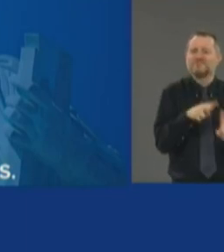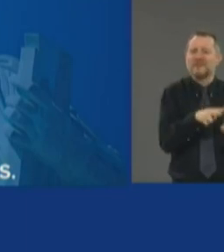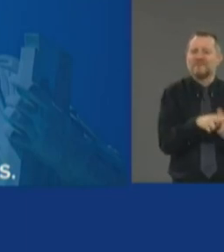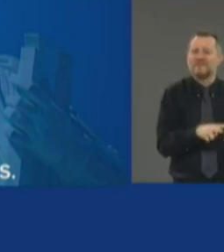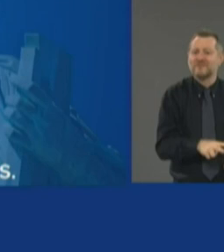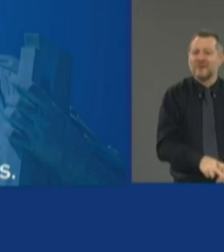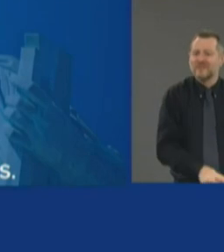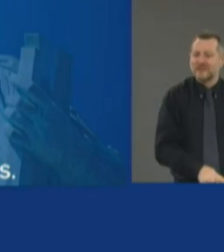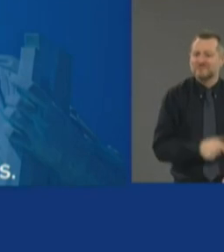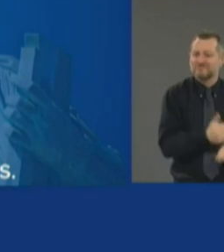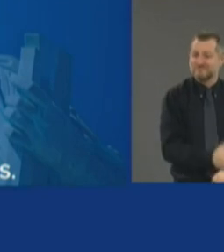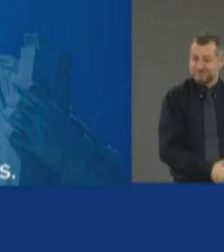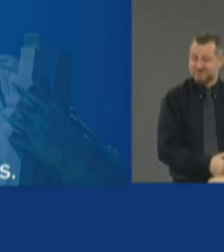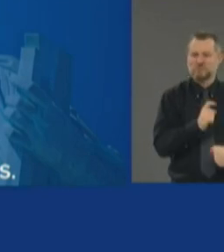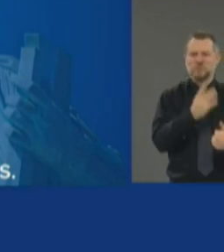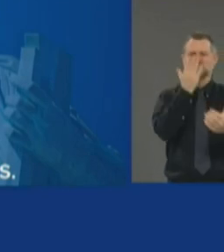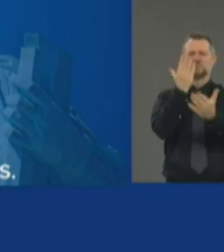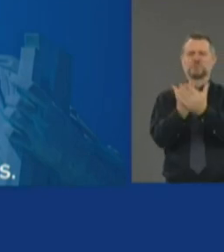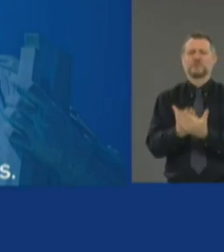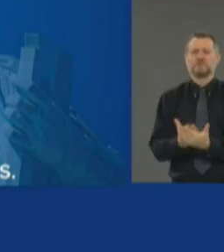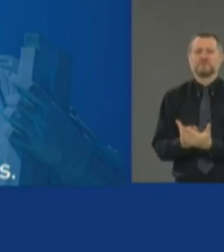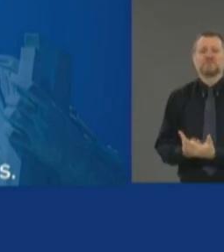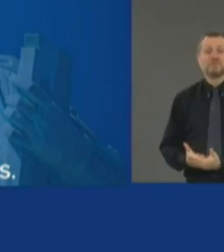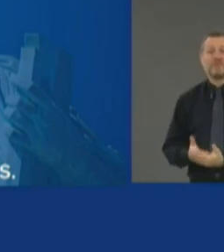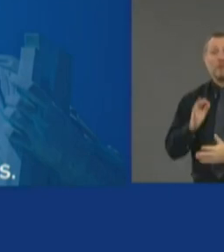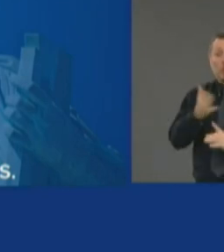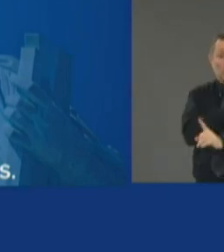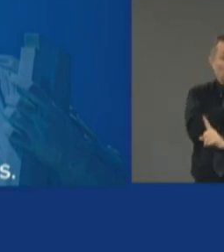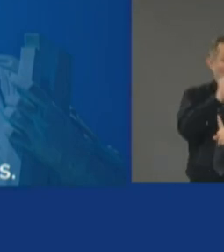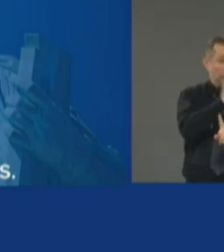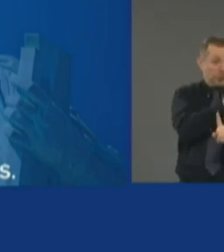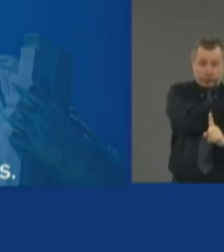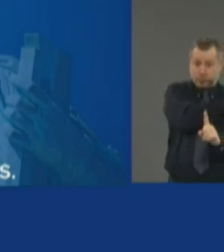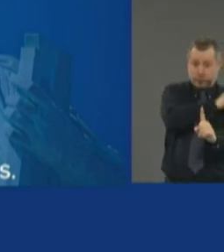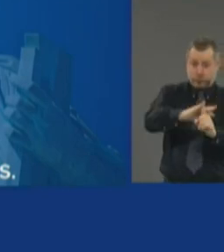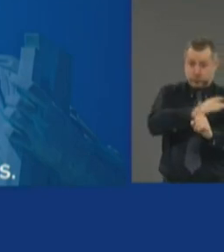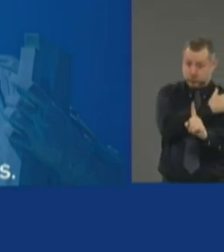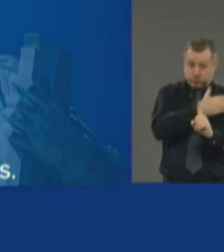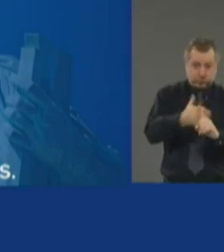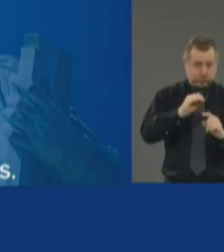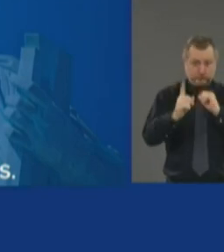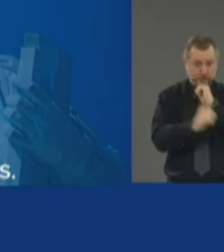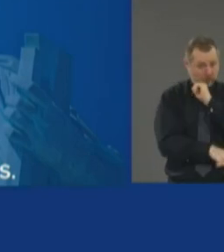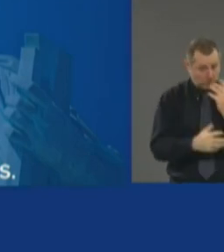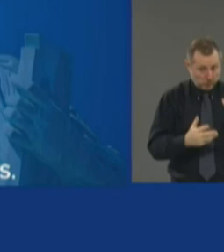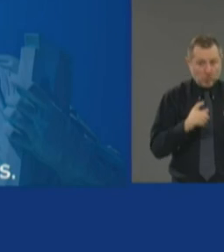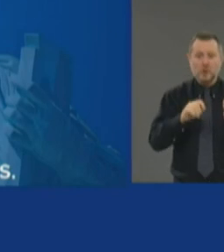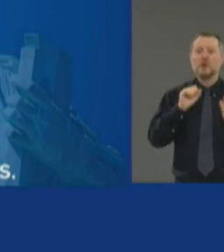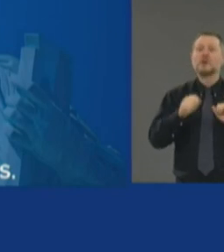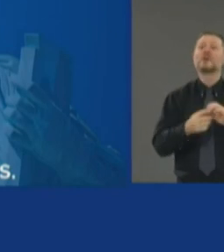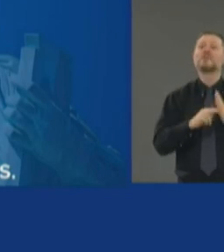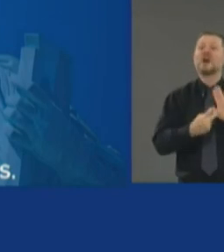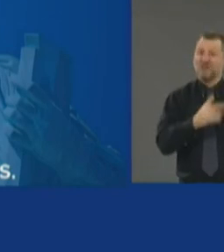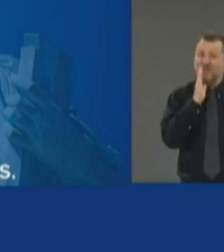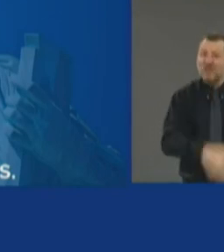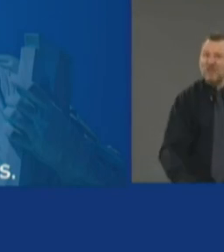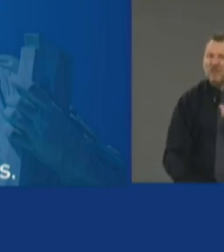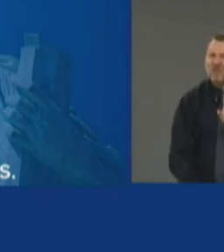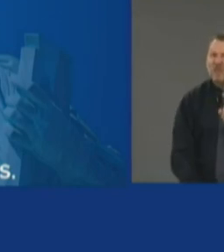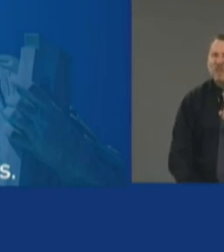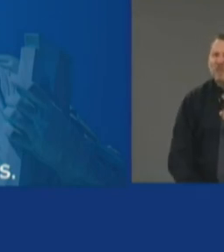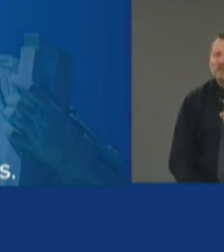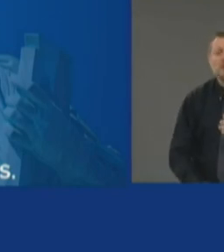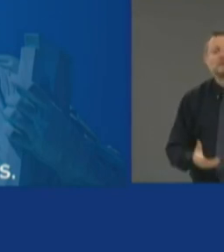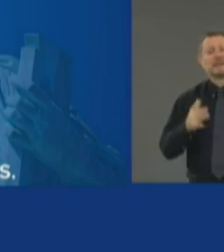other. If there were no other disciplinary proceedings, that can exonerate the person who is charged. If there